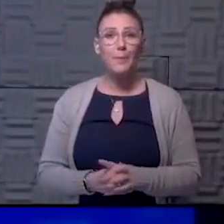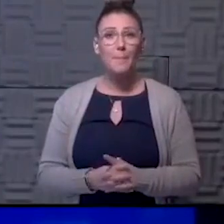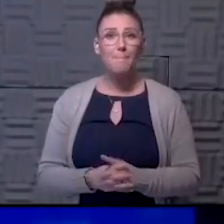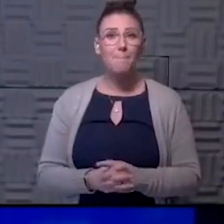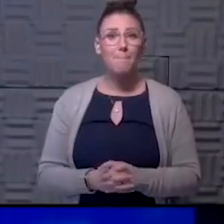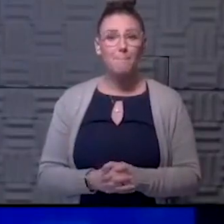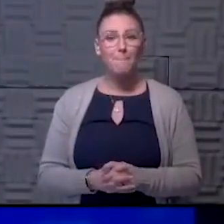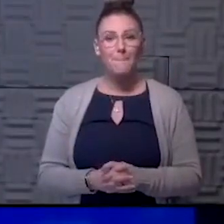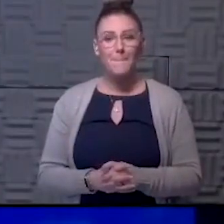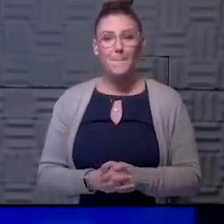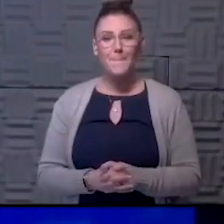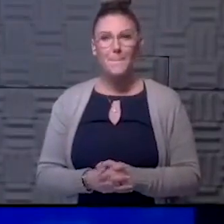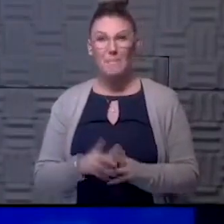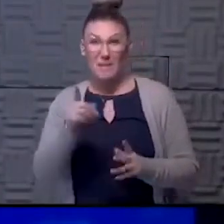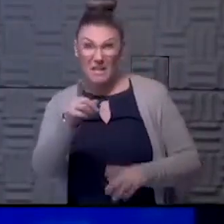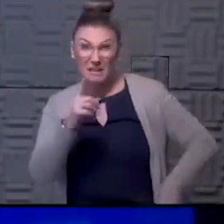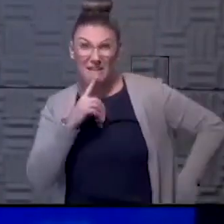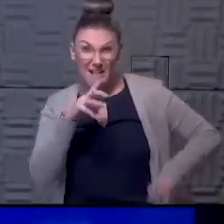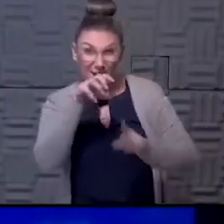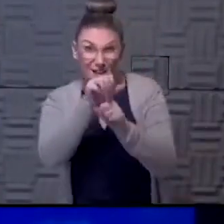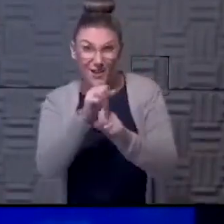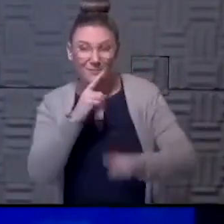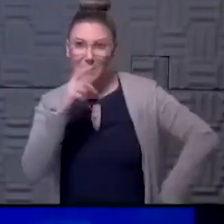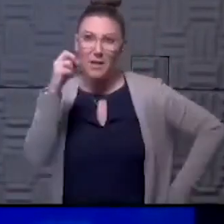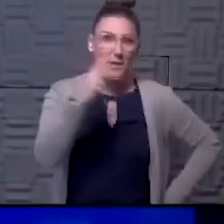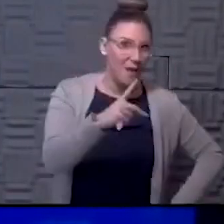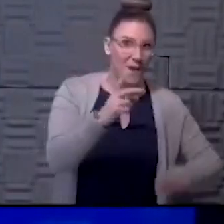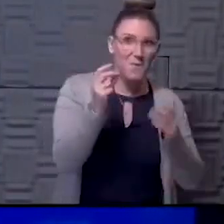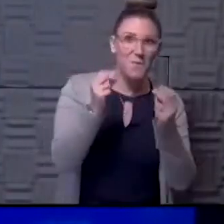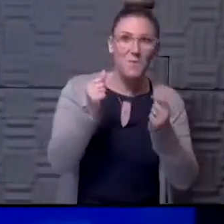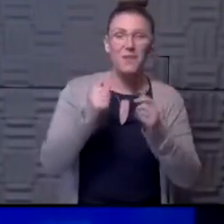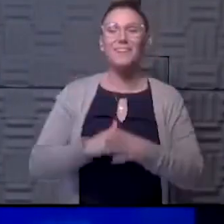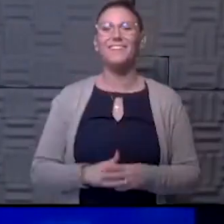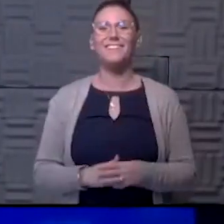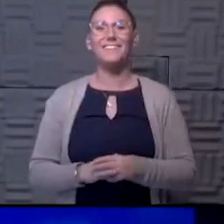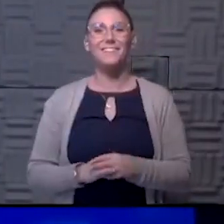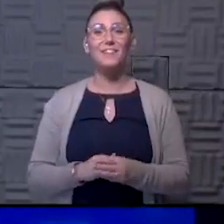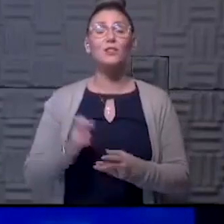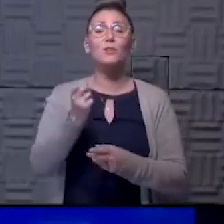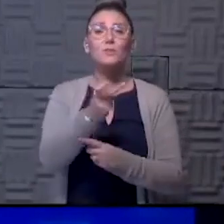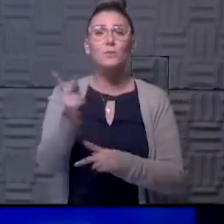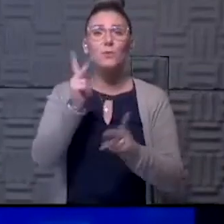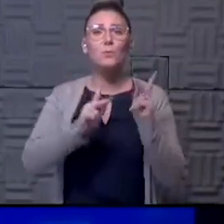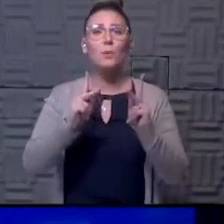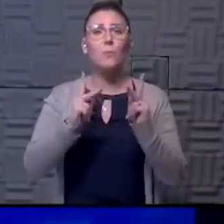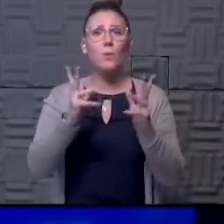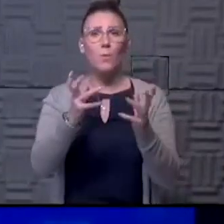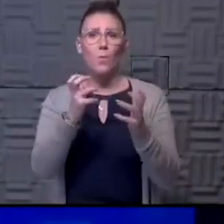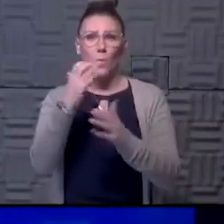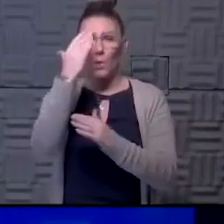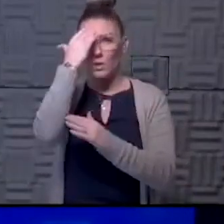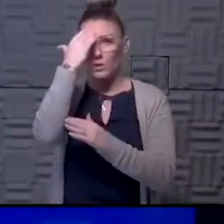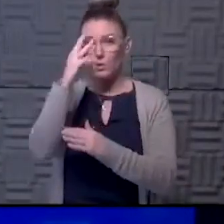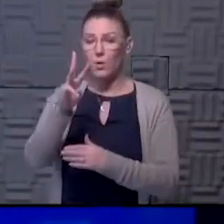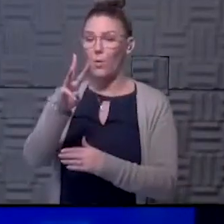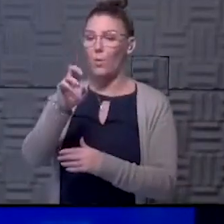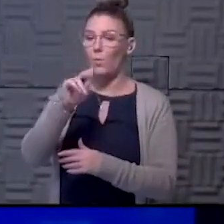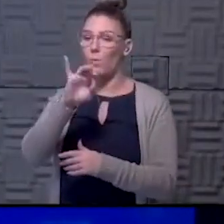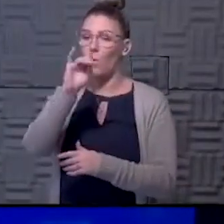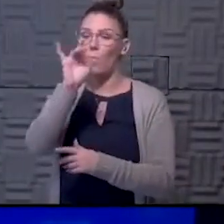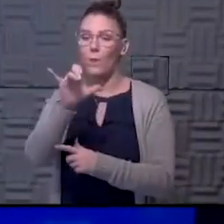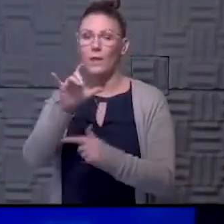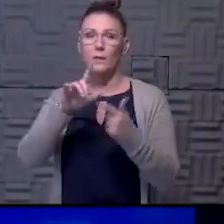I caught you off guard because I came back to her so did. quickly this time. There's a couple of people that are wanting to know, Wendy